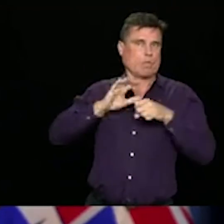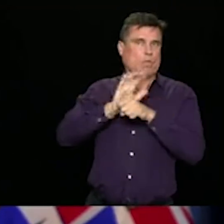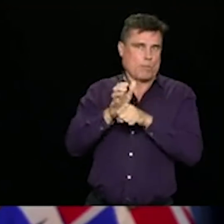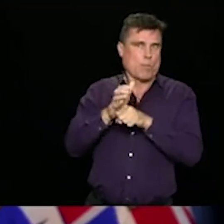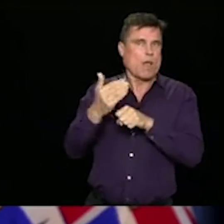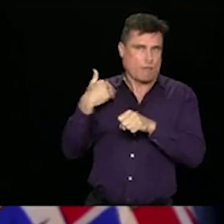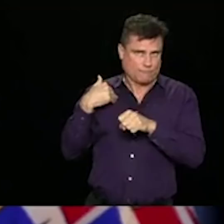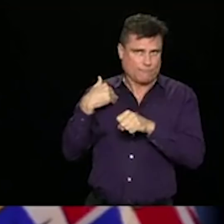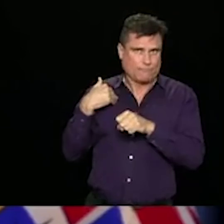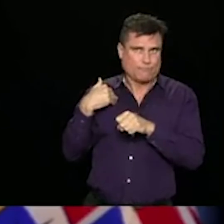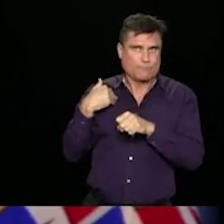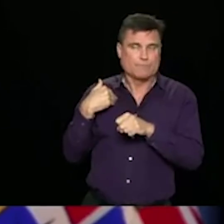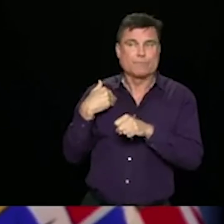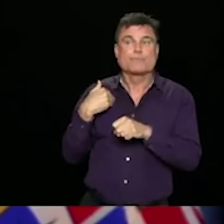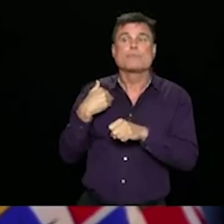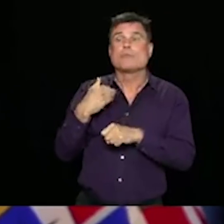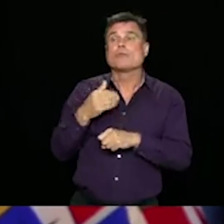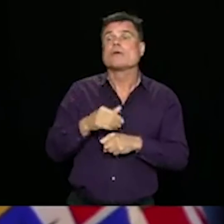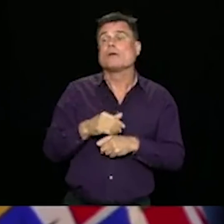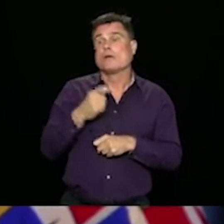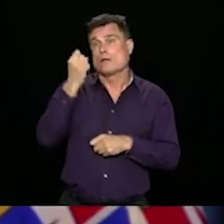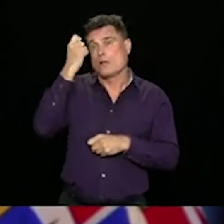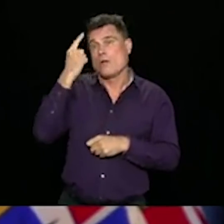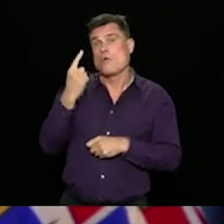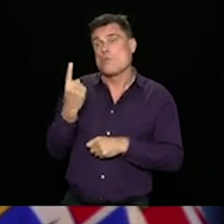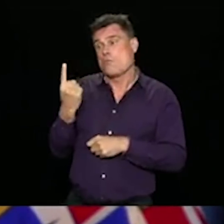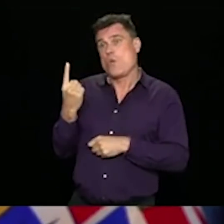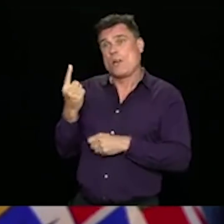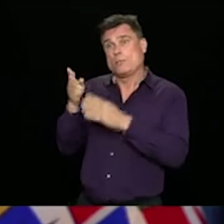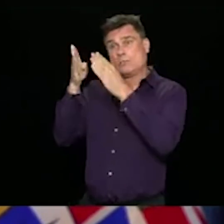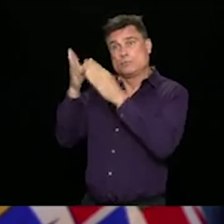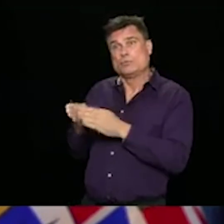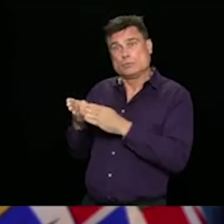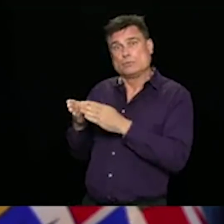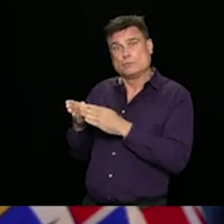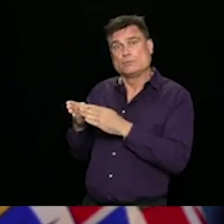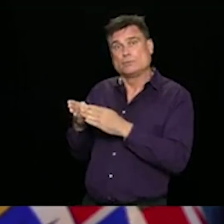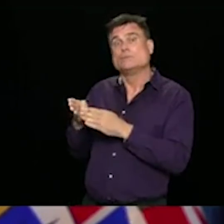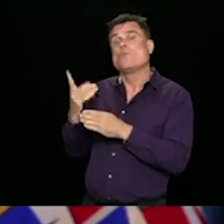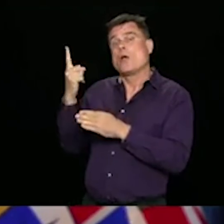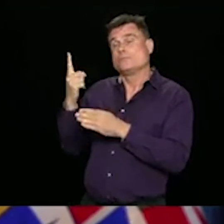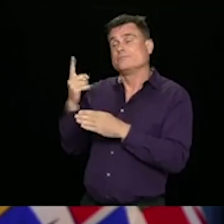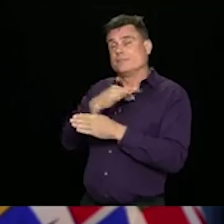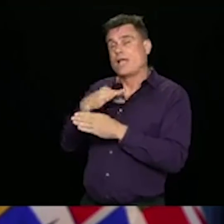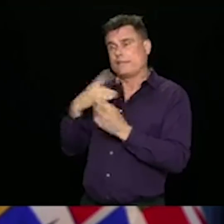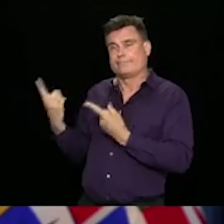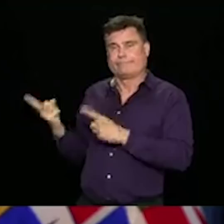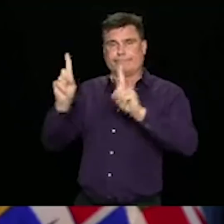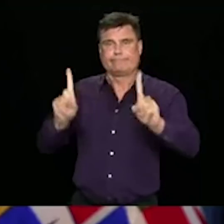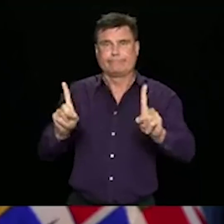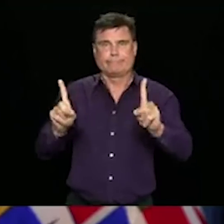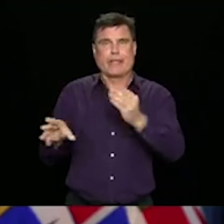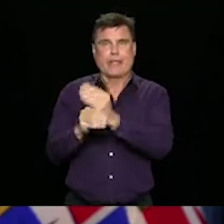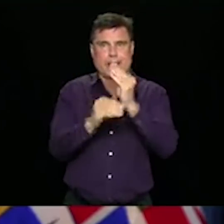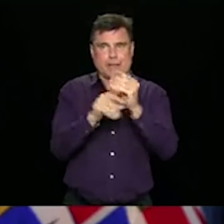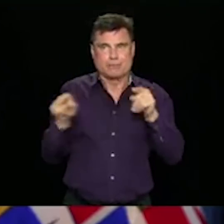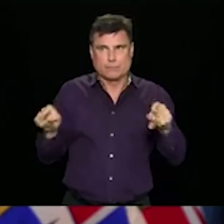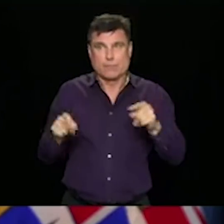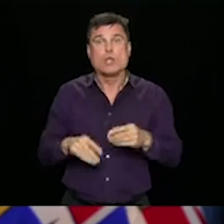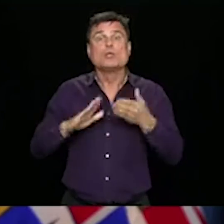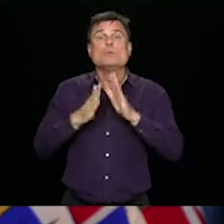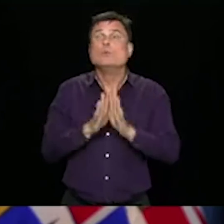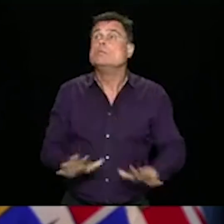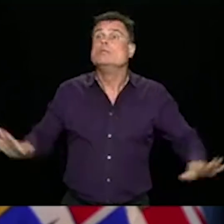that's an additional 1 resident and 1 staff person. There are no new community outbreaks today,